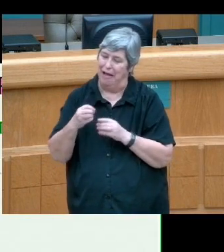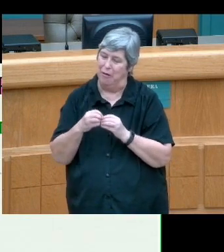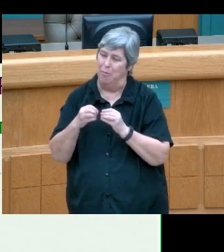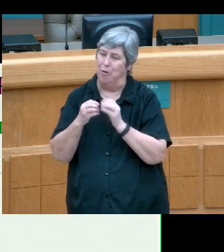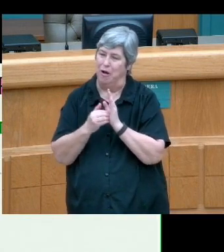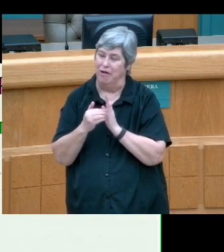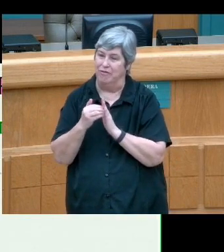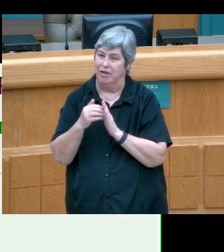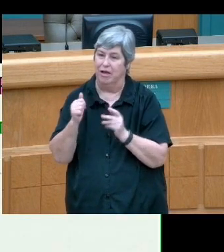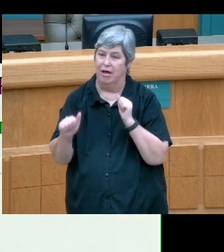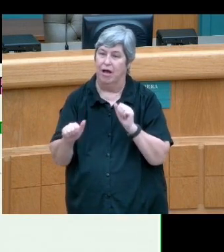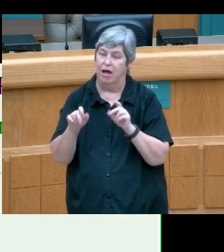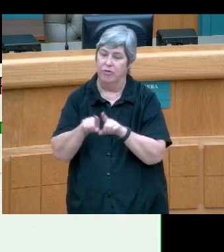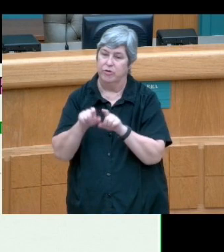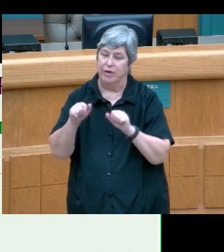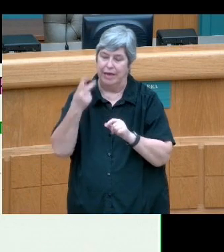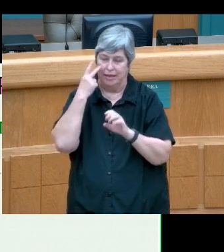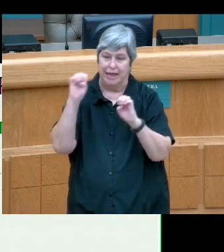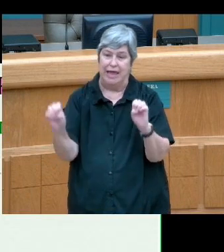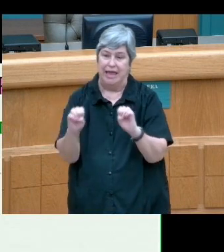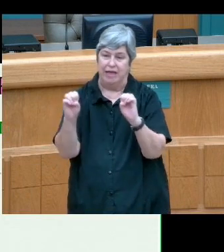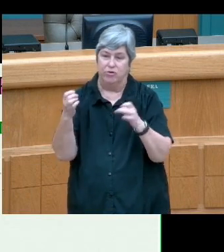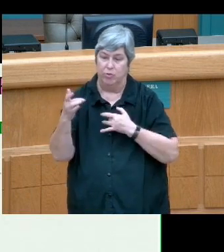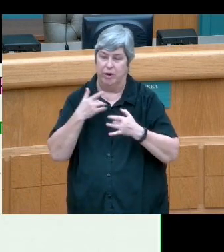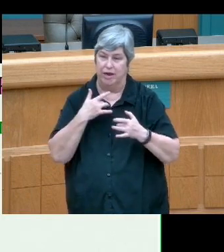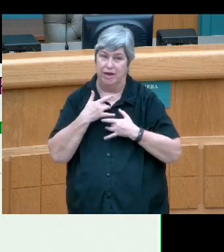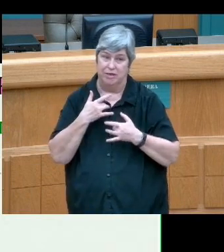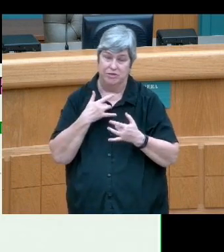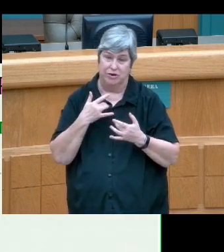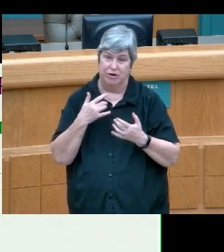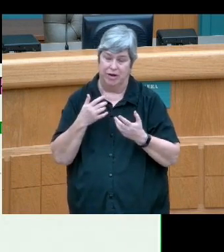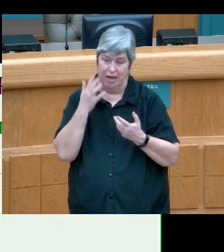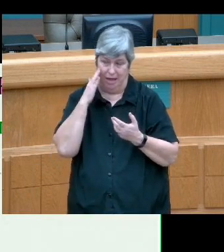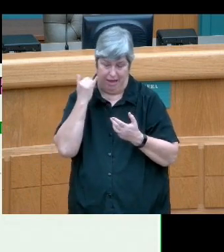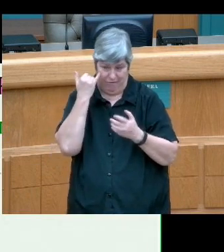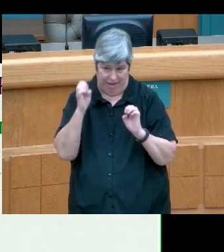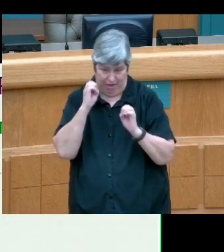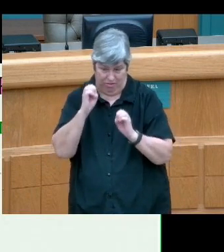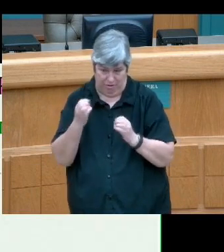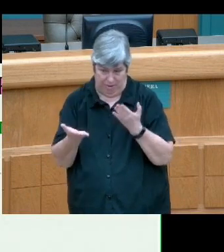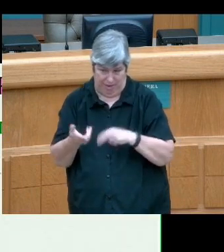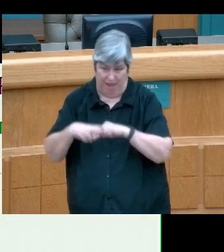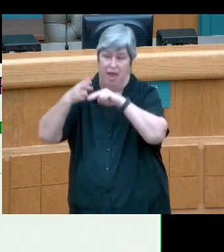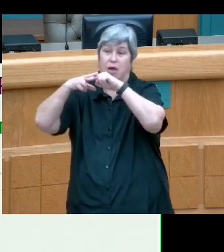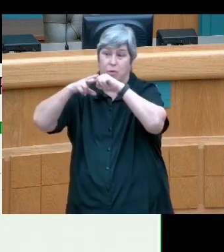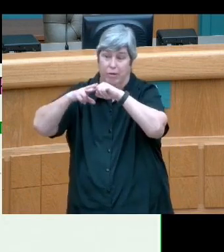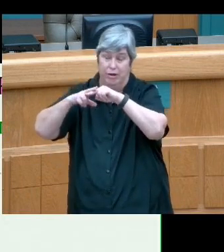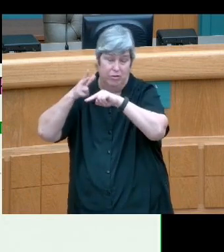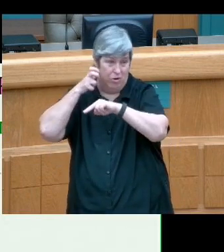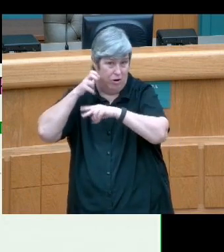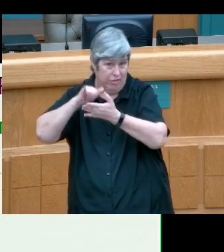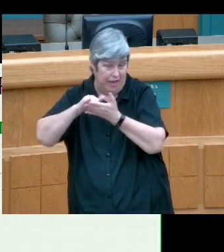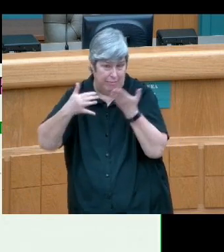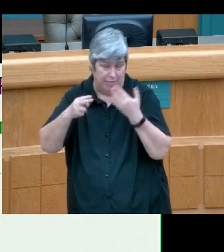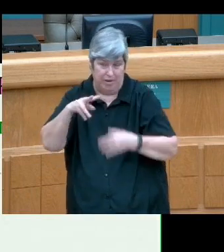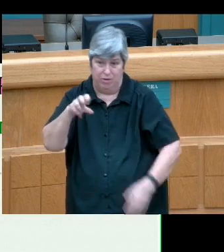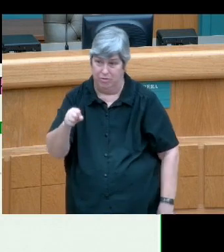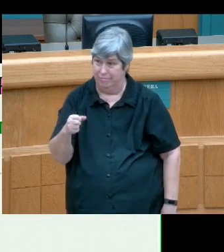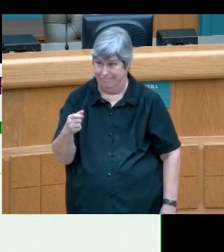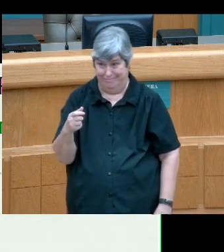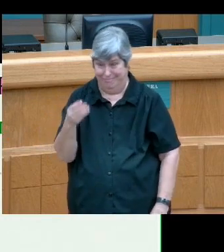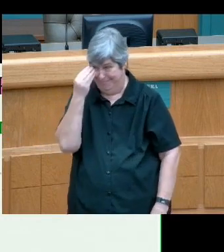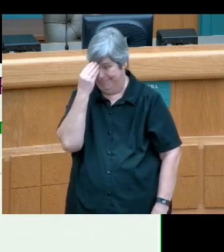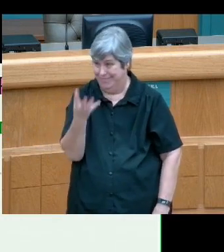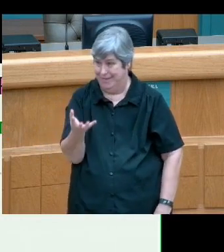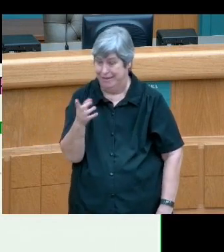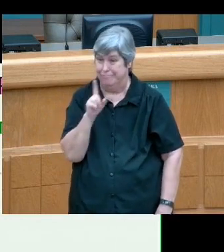that we can look at Easter. We were concerned about an Easter bump, and you've heard on the news about the Easter bump. And I'm here to tell you